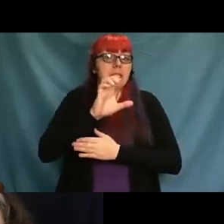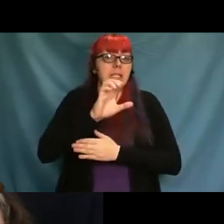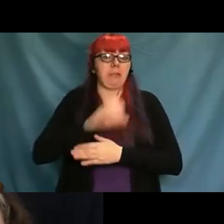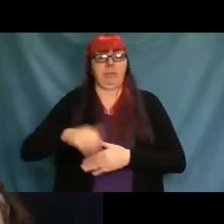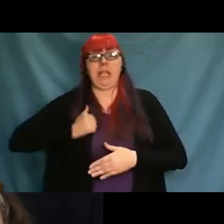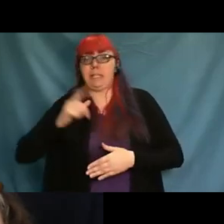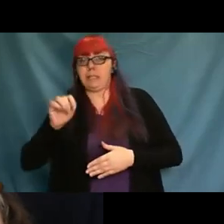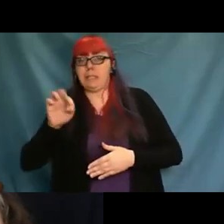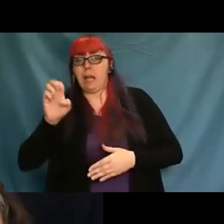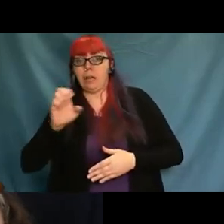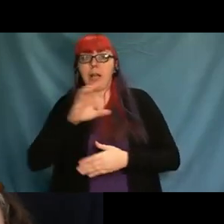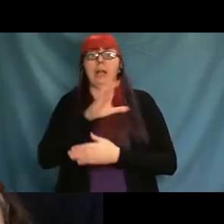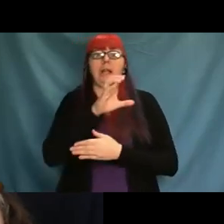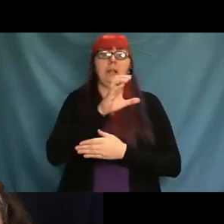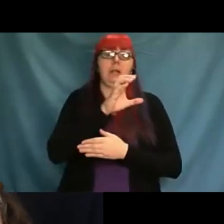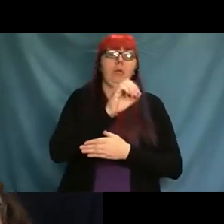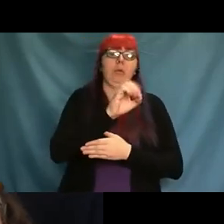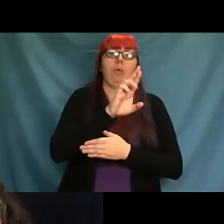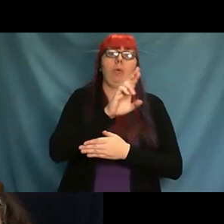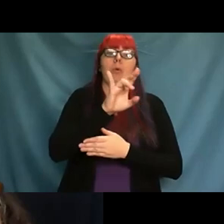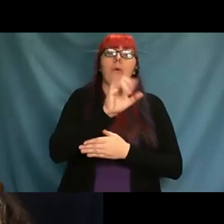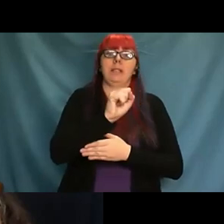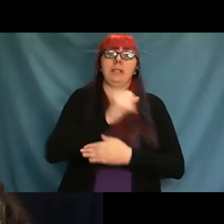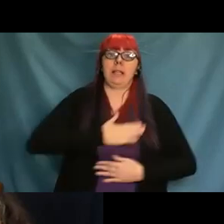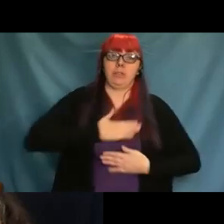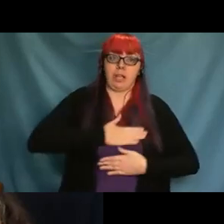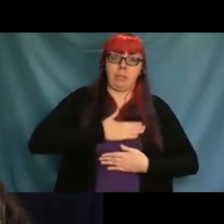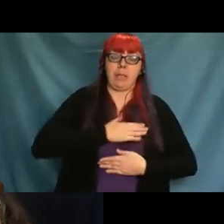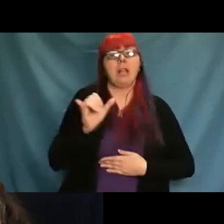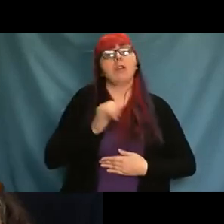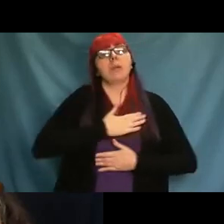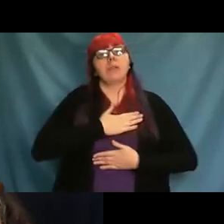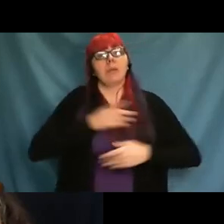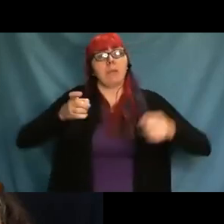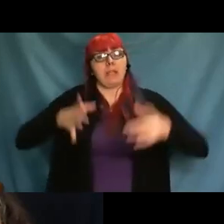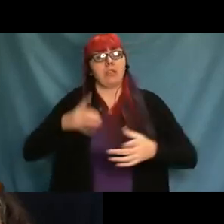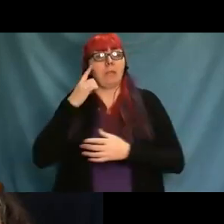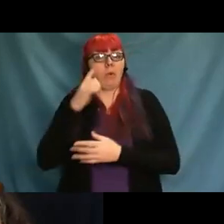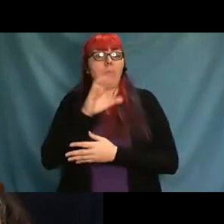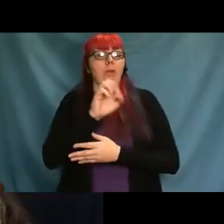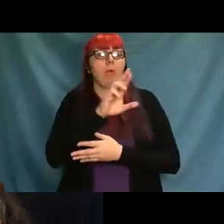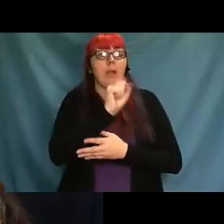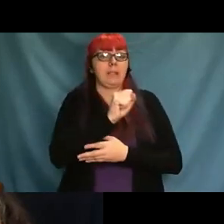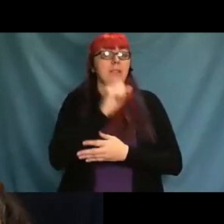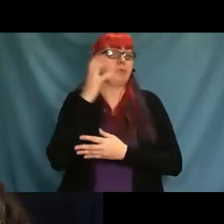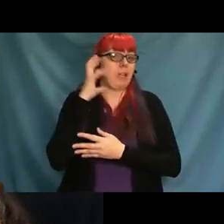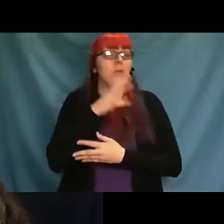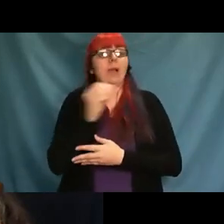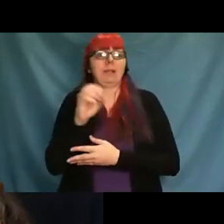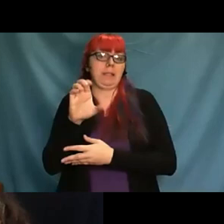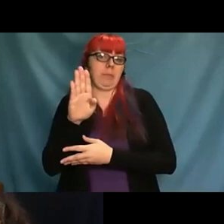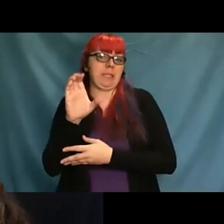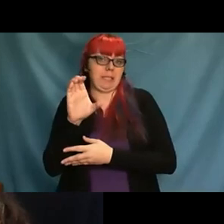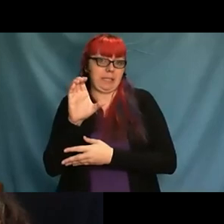as well as a digital manager for both CBC and Chorus Entertainment Radio. She's also an